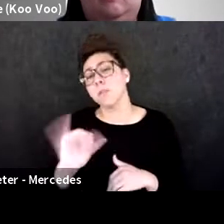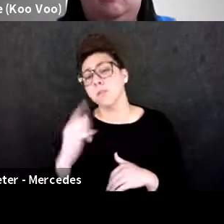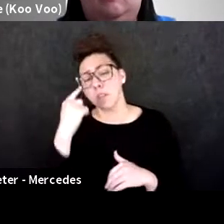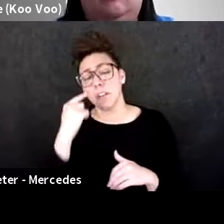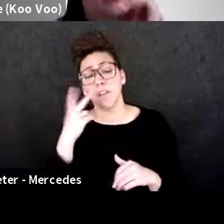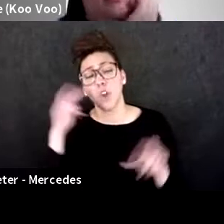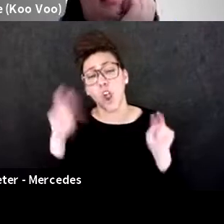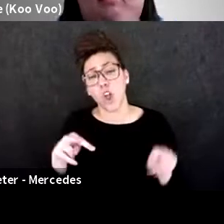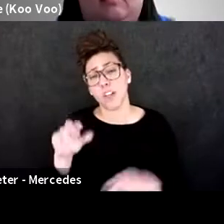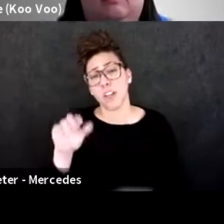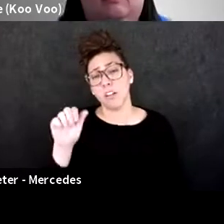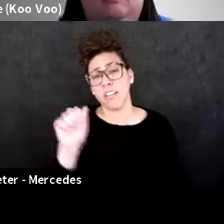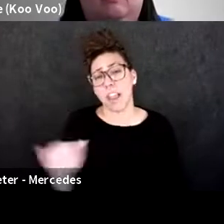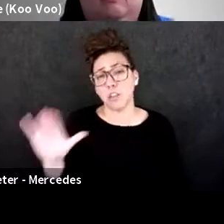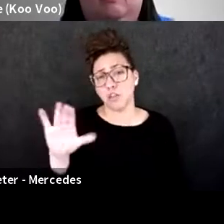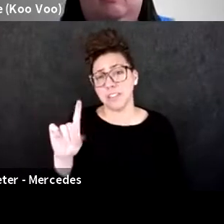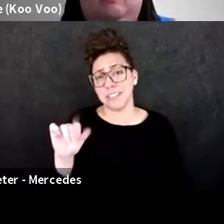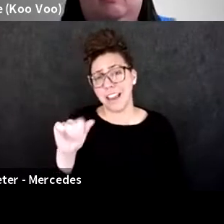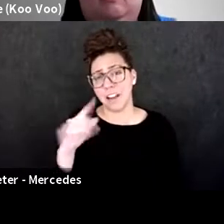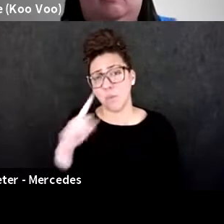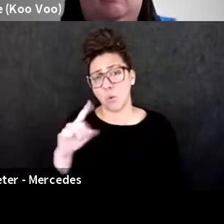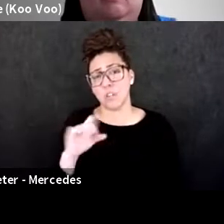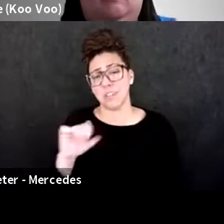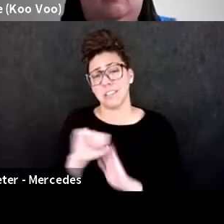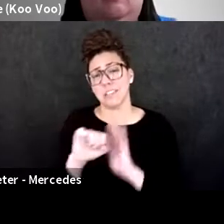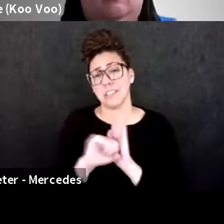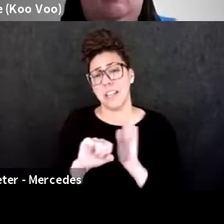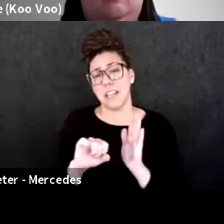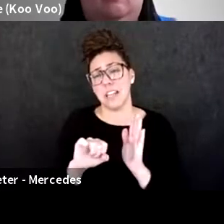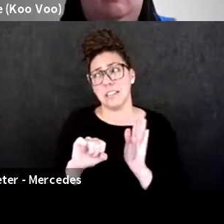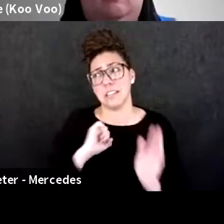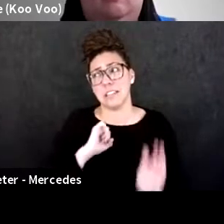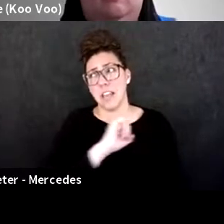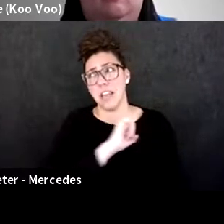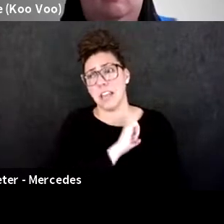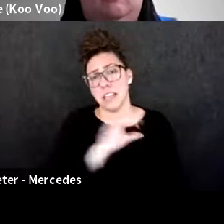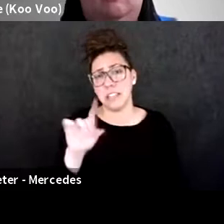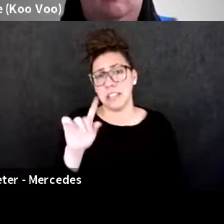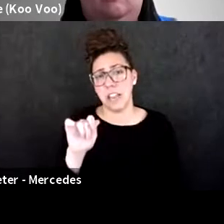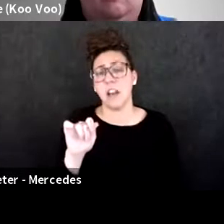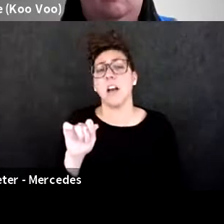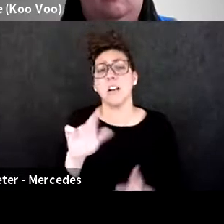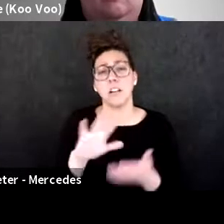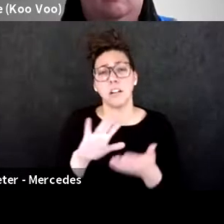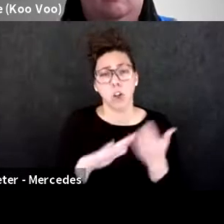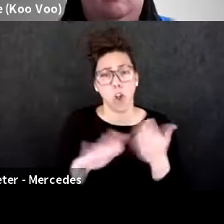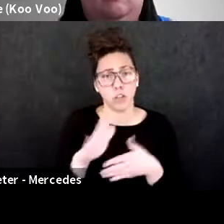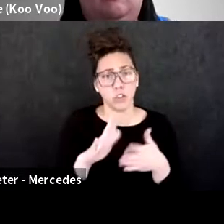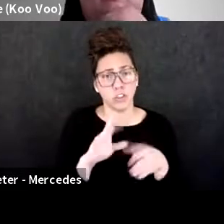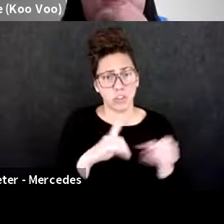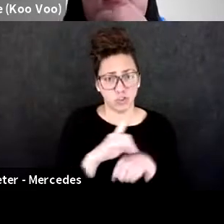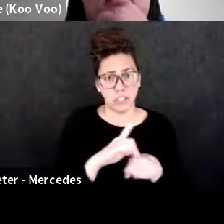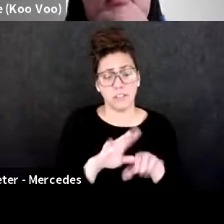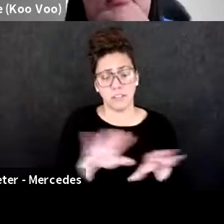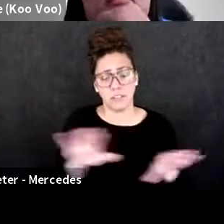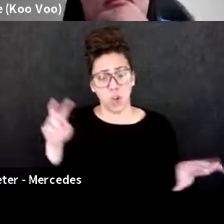just look at the Asian data for the State Center Community College District, it looks like we're doing fine. It looks like all of our students are doing fine. But when you